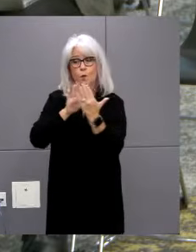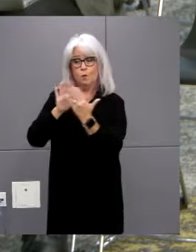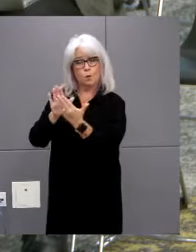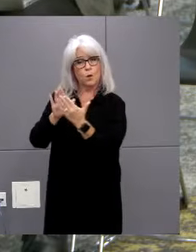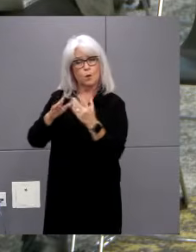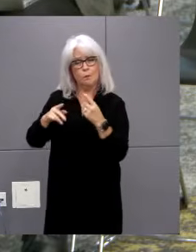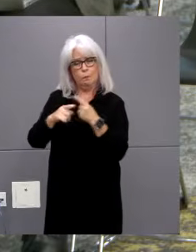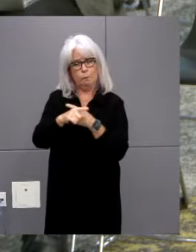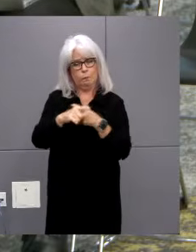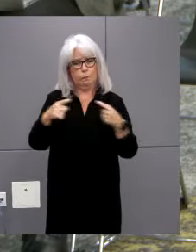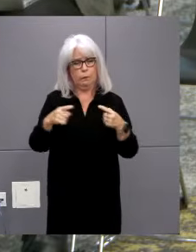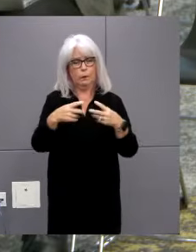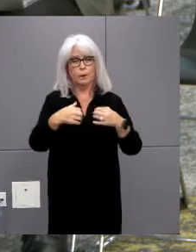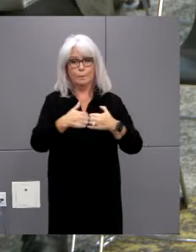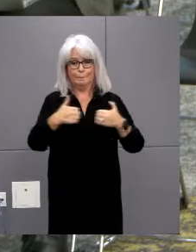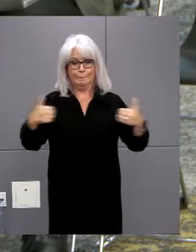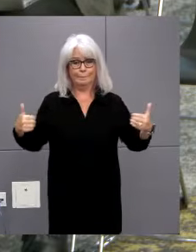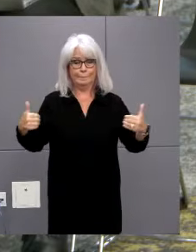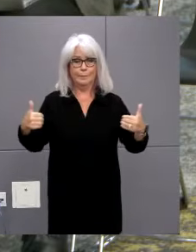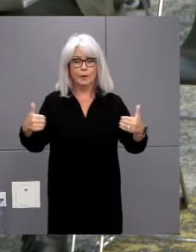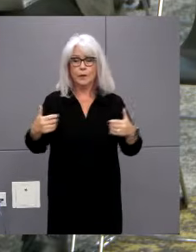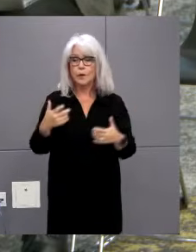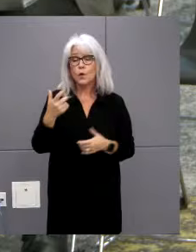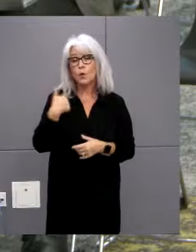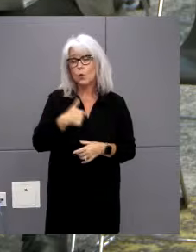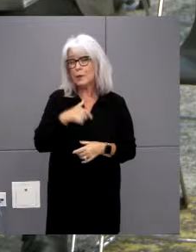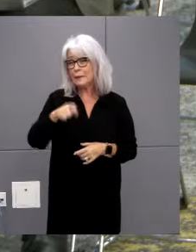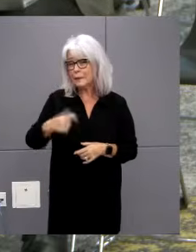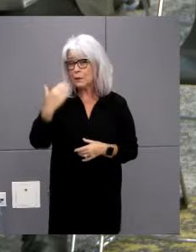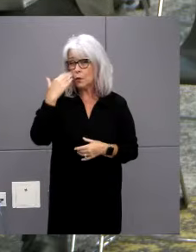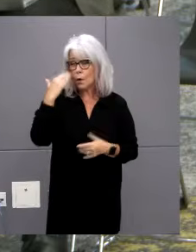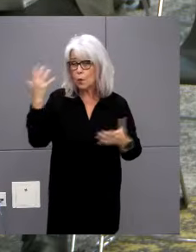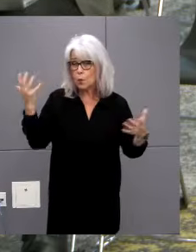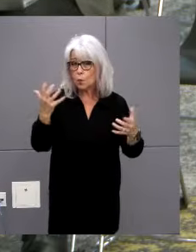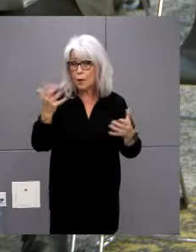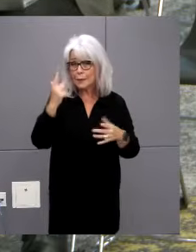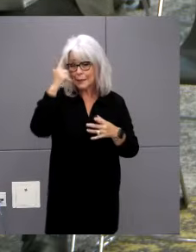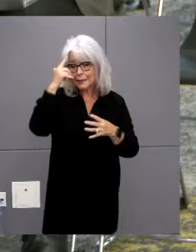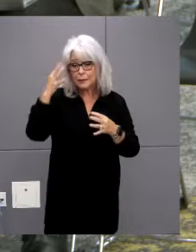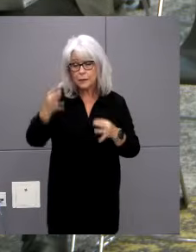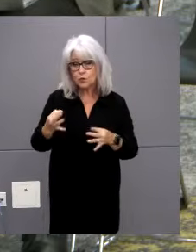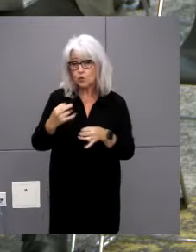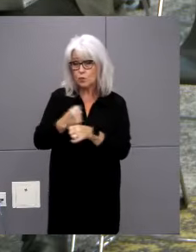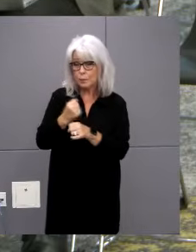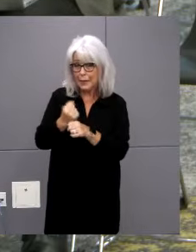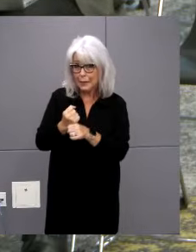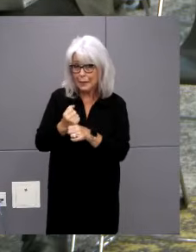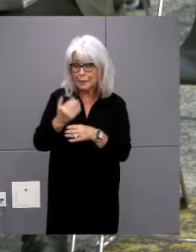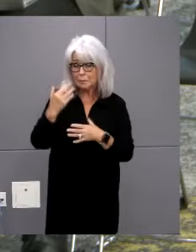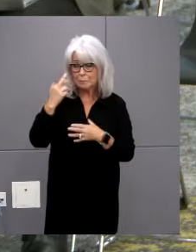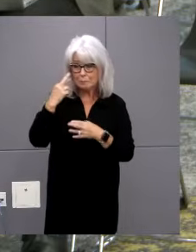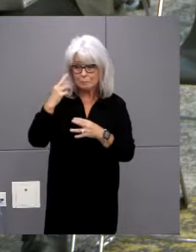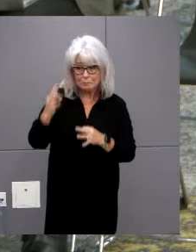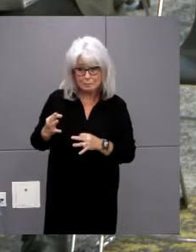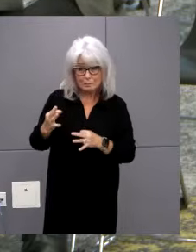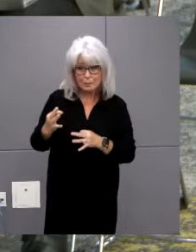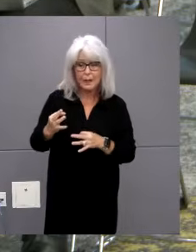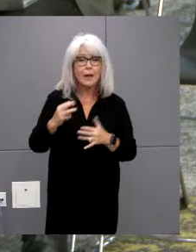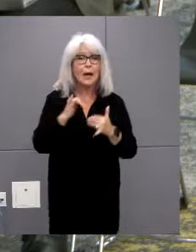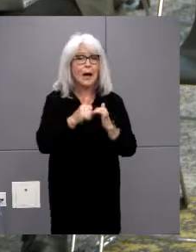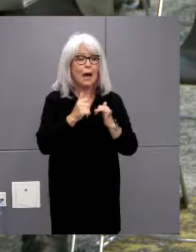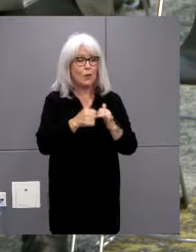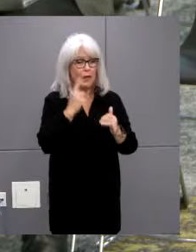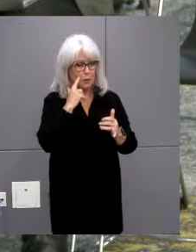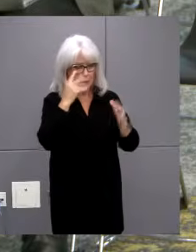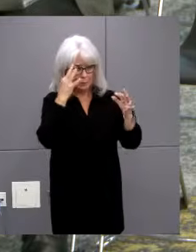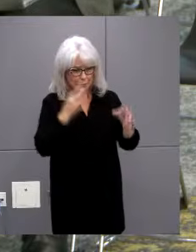to understand not only what decisions were made, but how they were reached. If